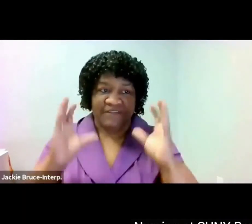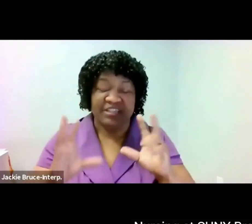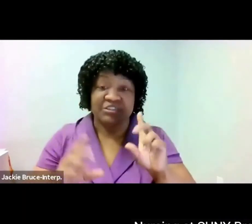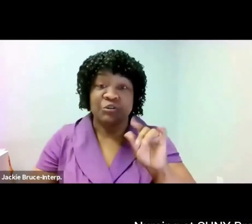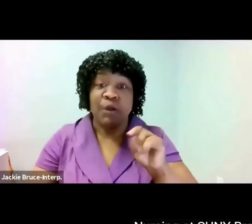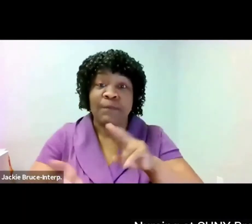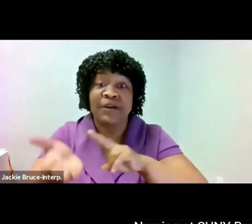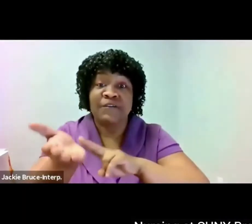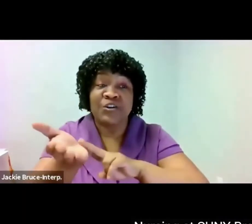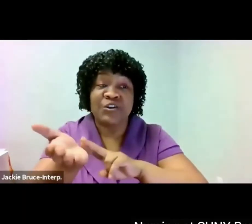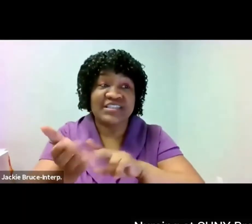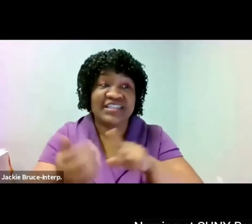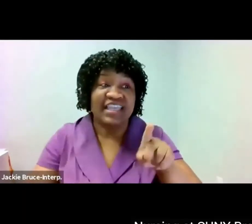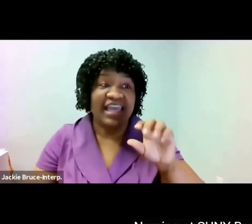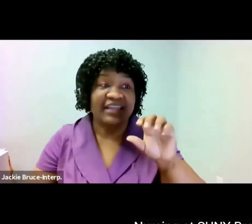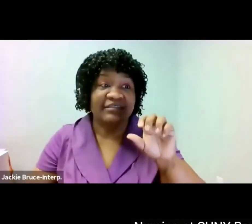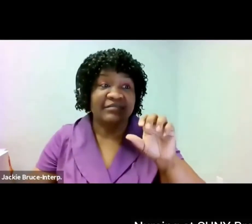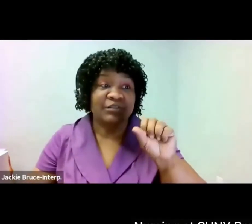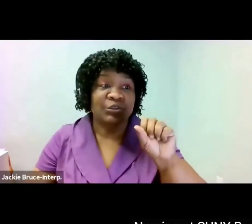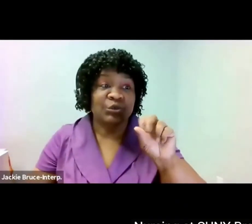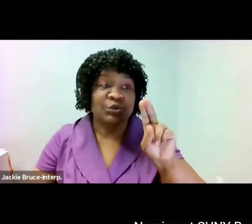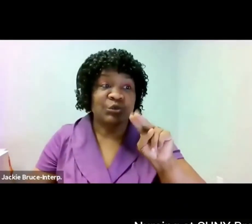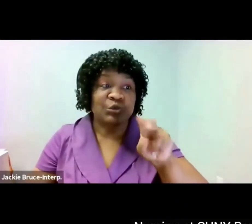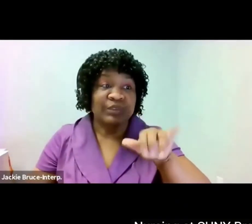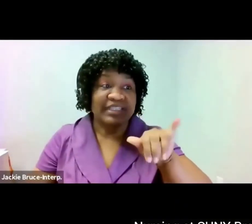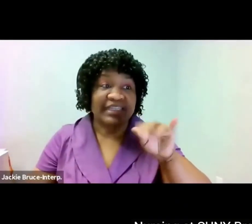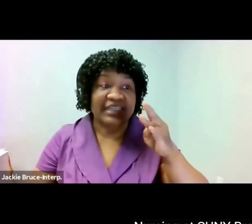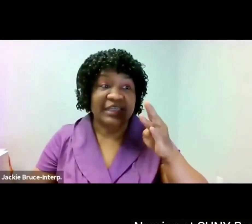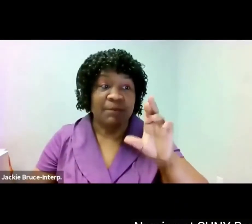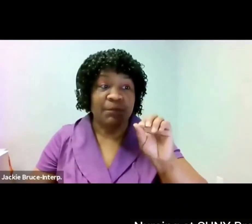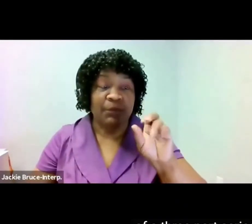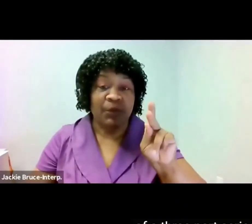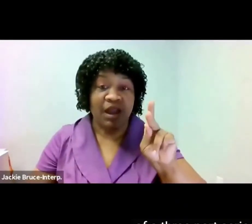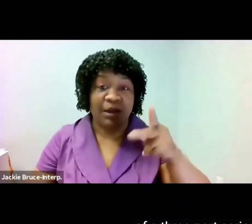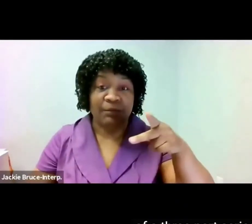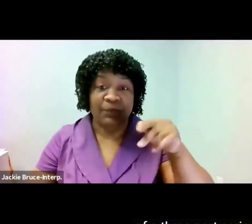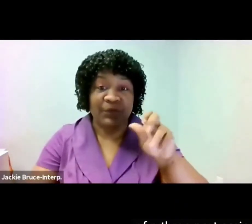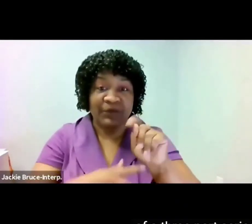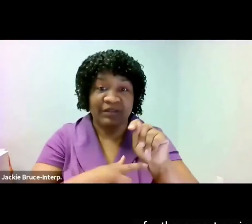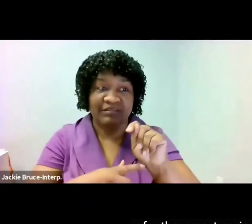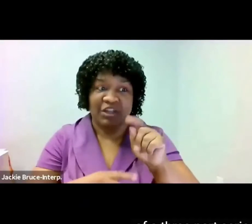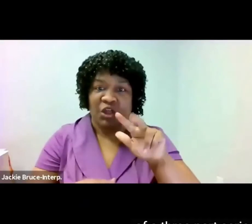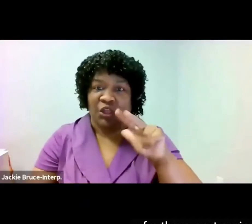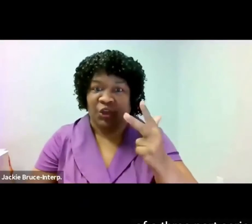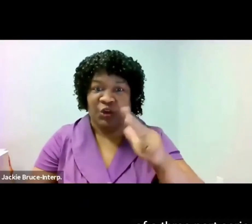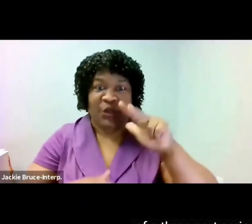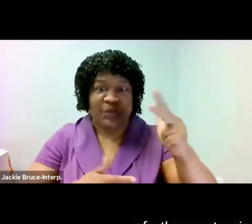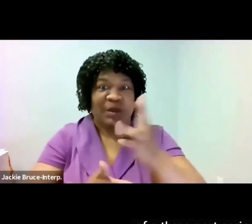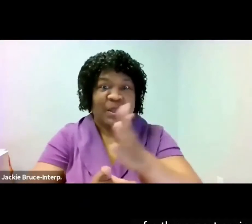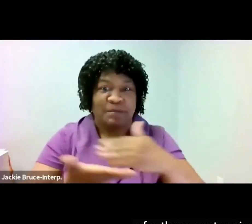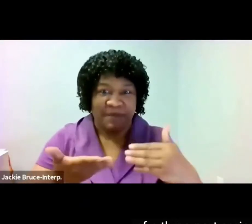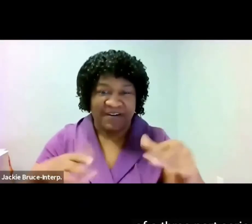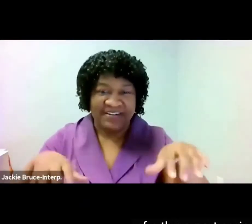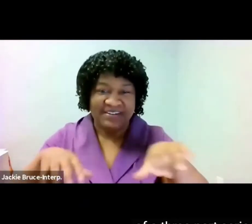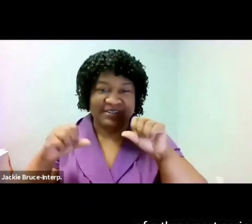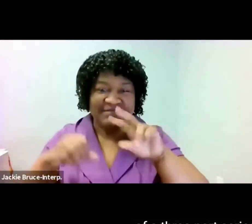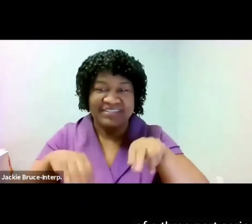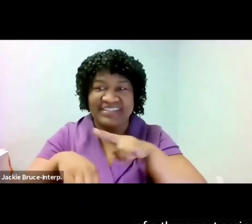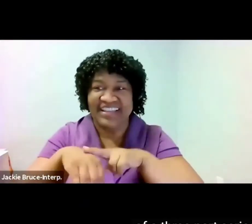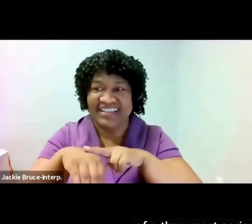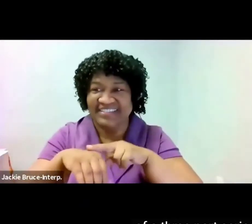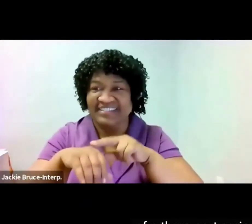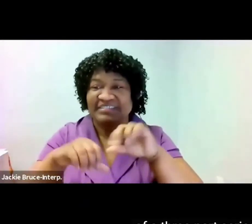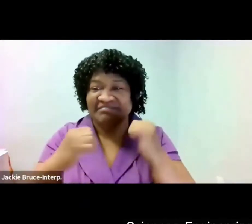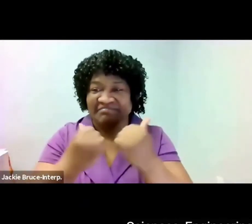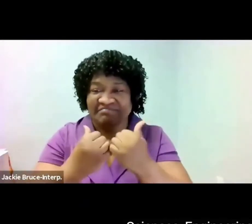of Nursing at SUNY Brockport. Today's webinar is the third of a three-part series hosted by the National